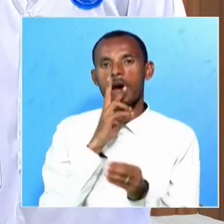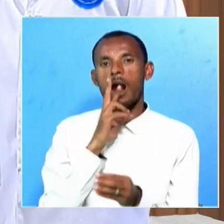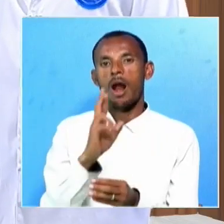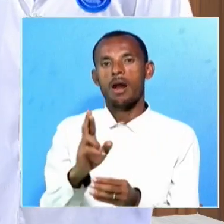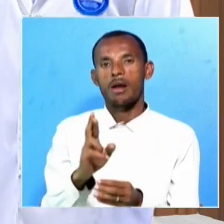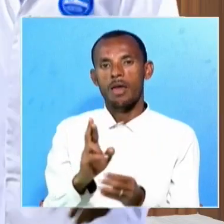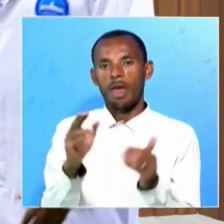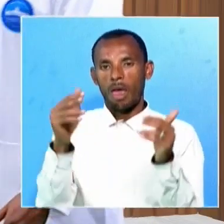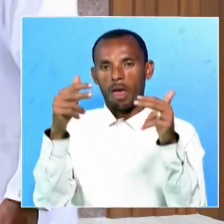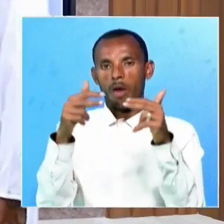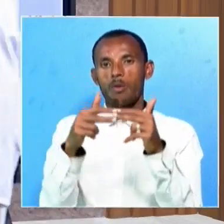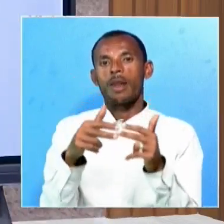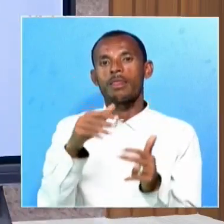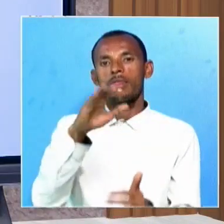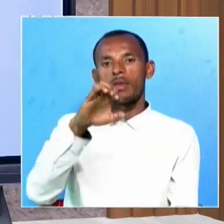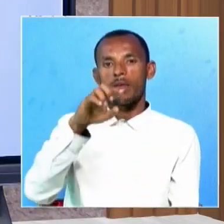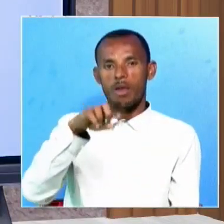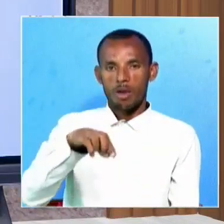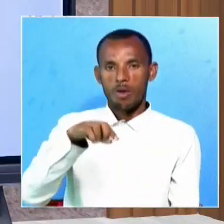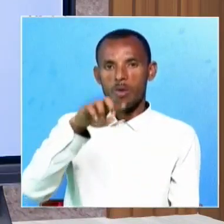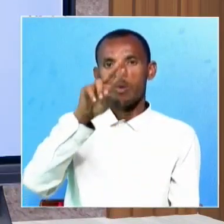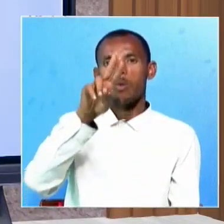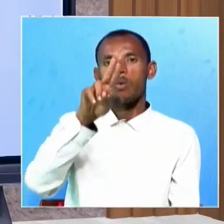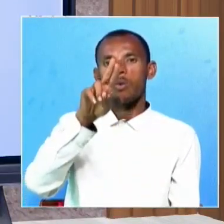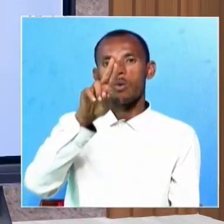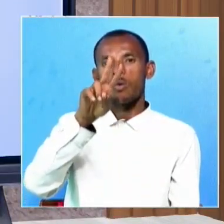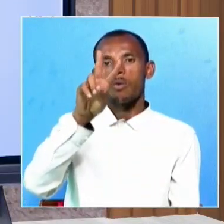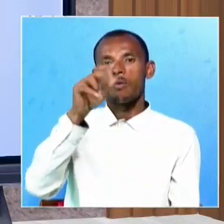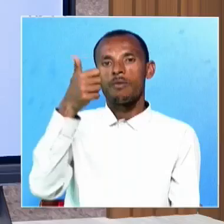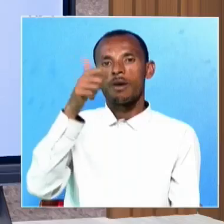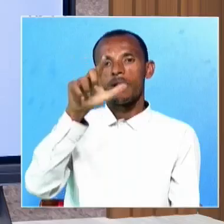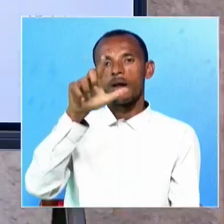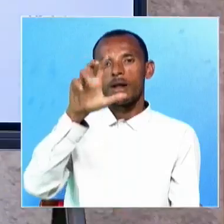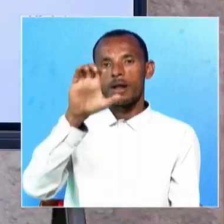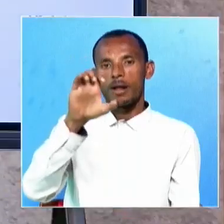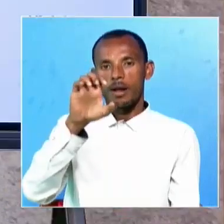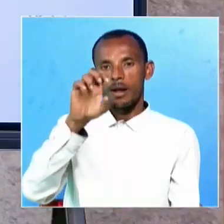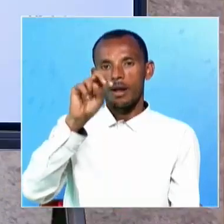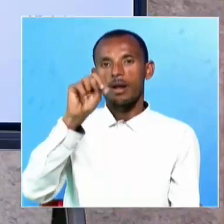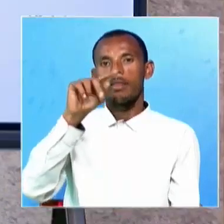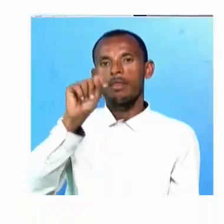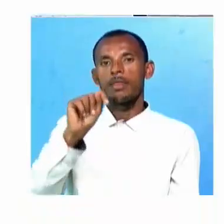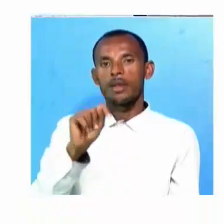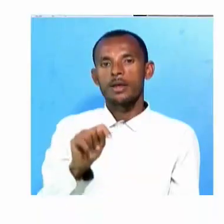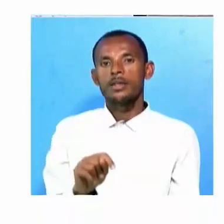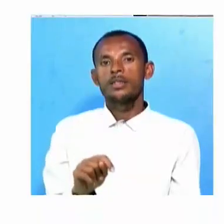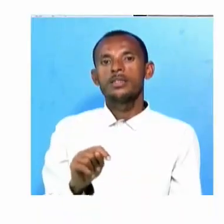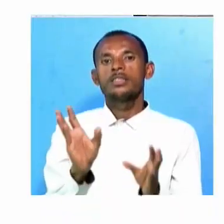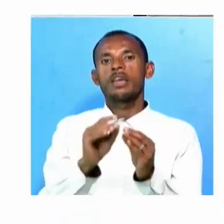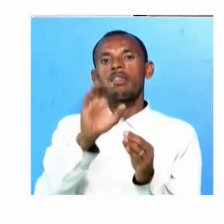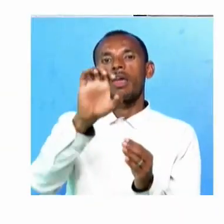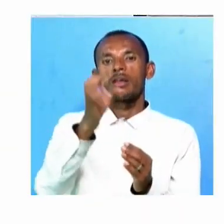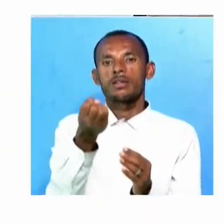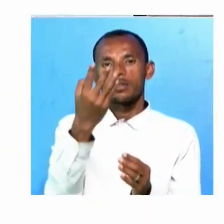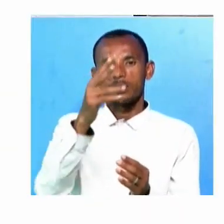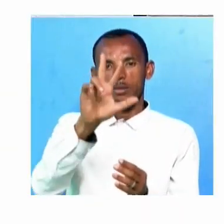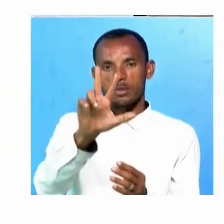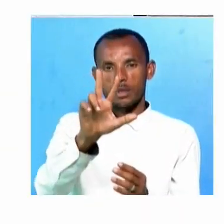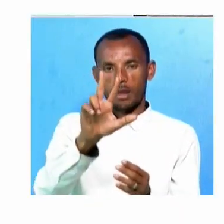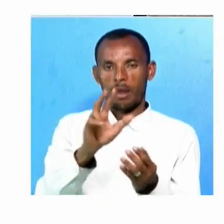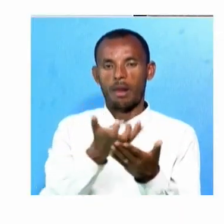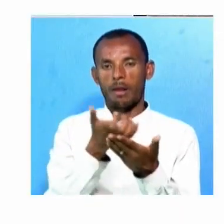are equivalent. So here, set E contains 3 elements.